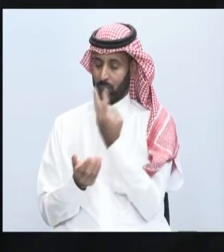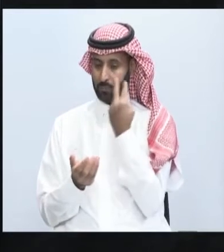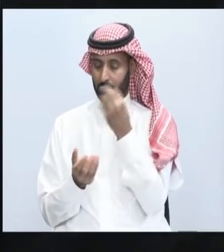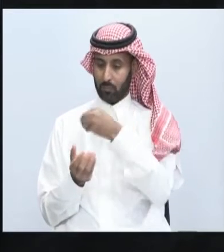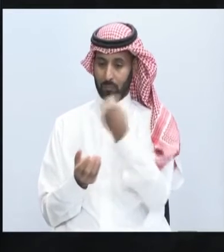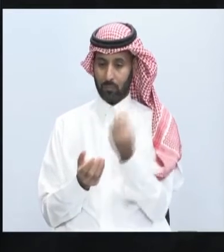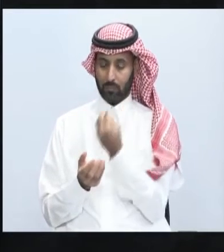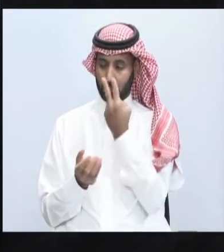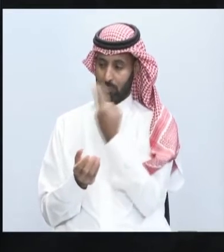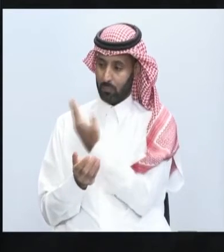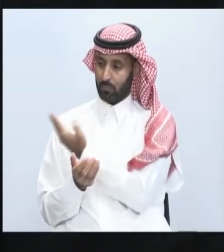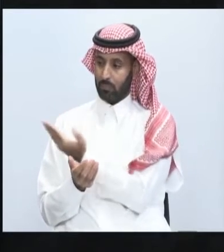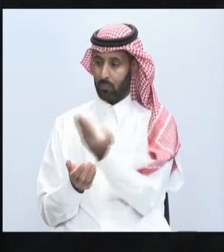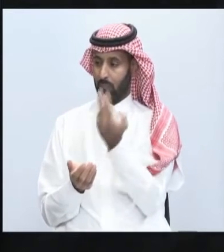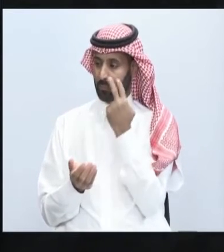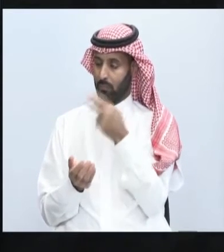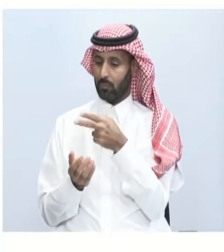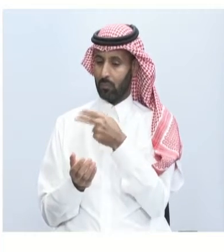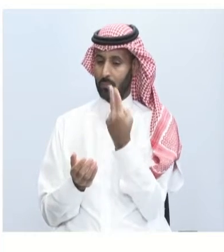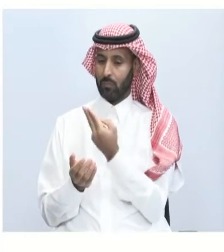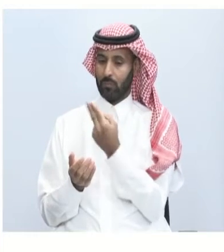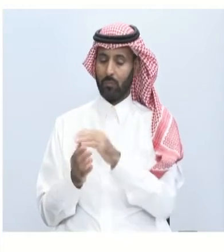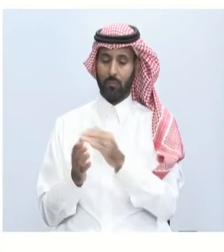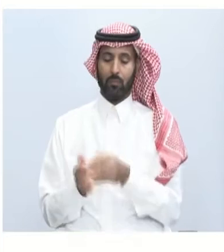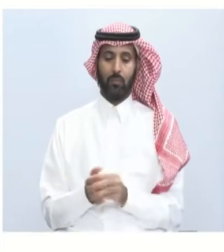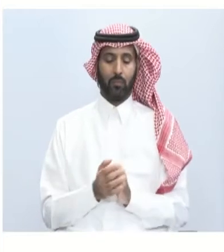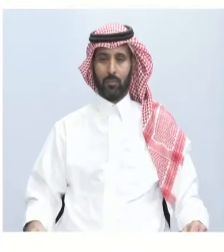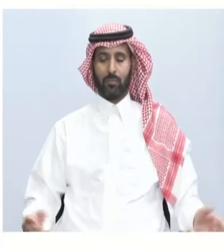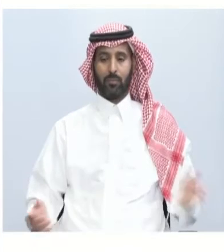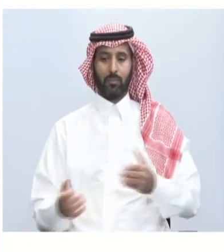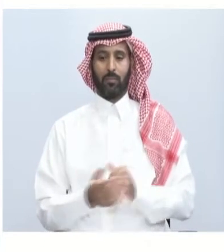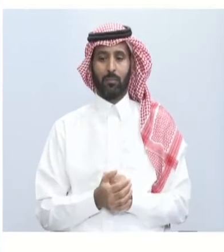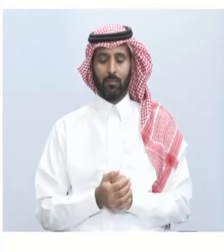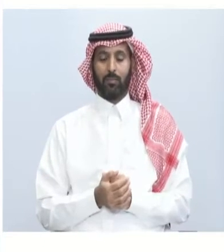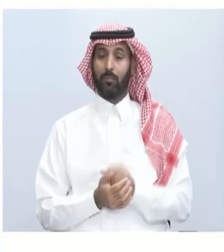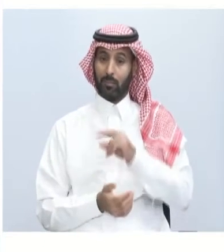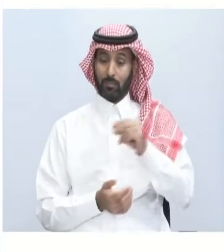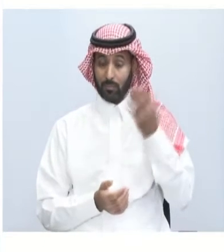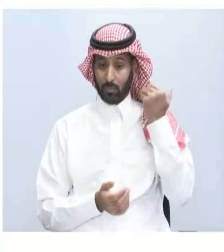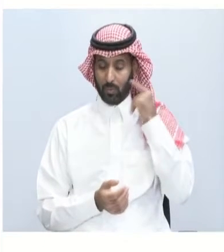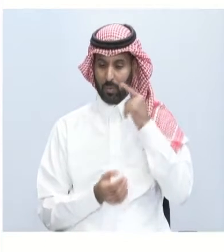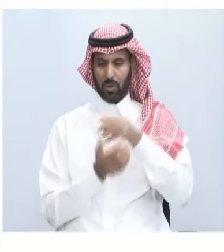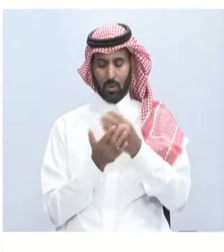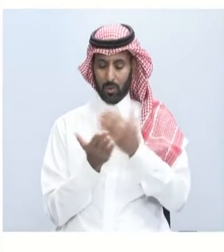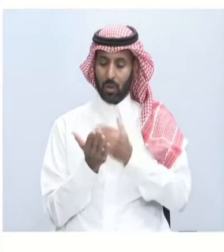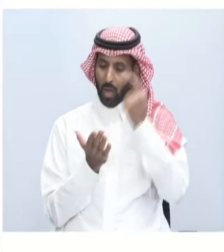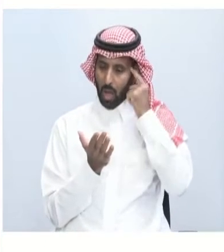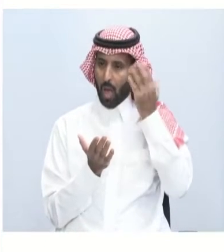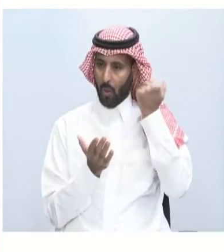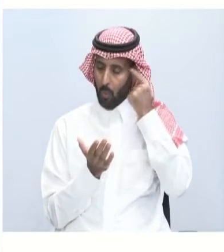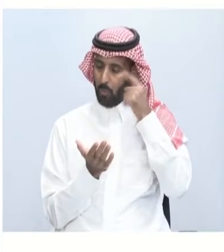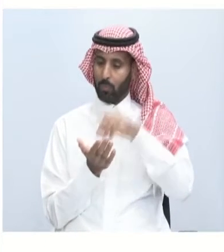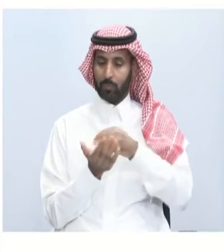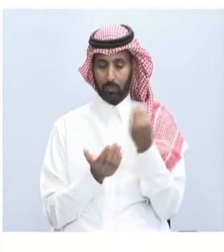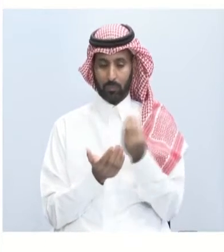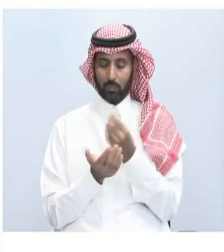we can find when we go to a museum. So examples of the souvenirs we can buy from a